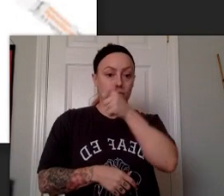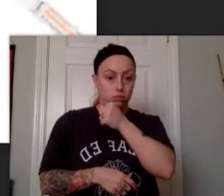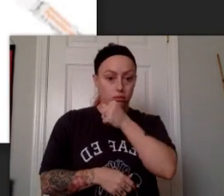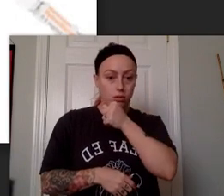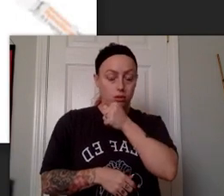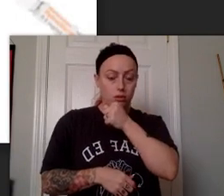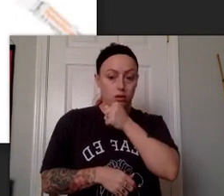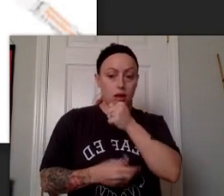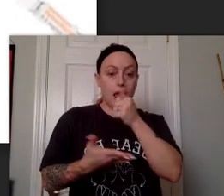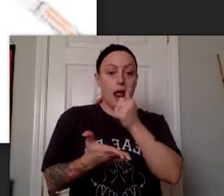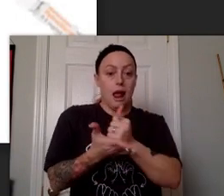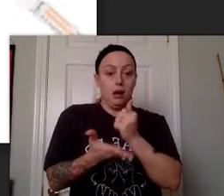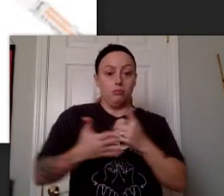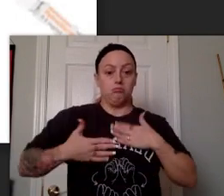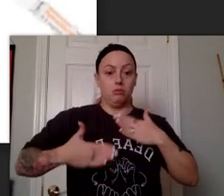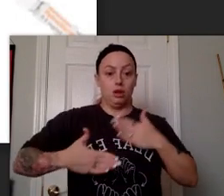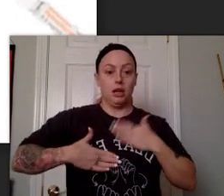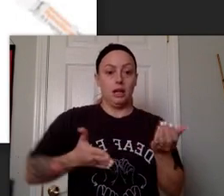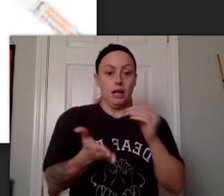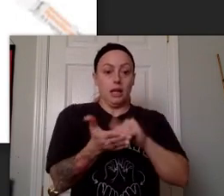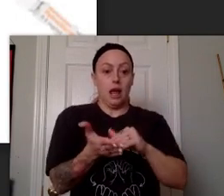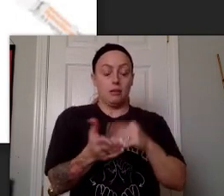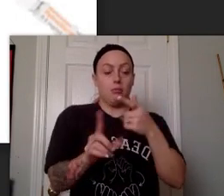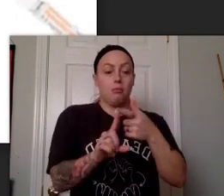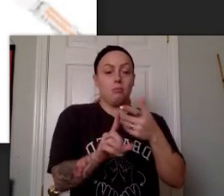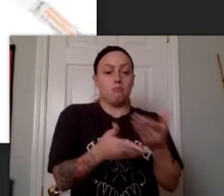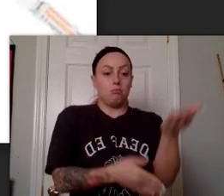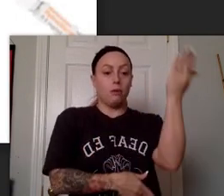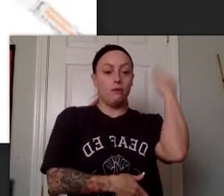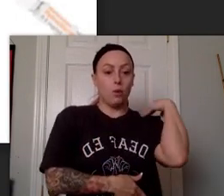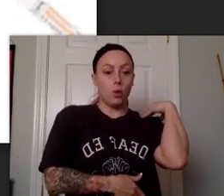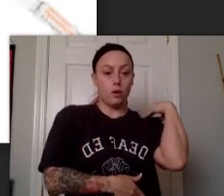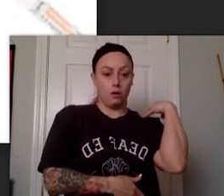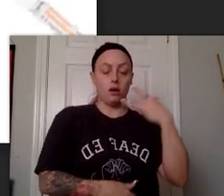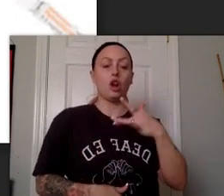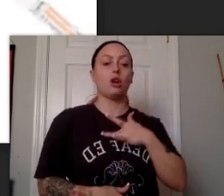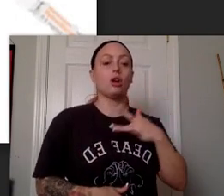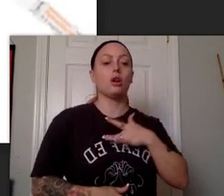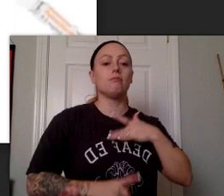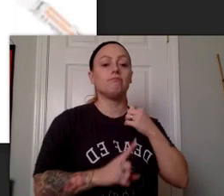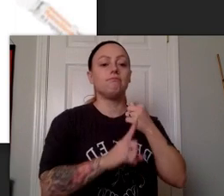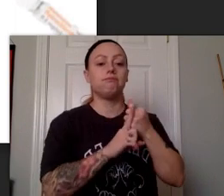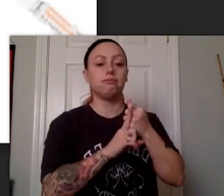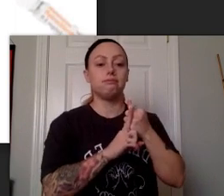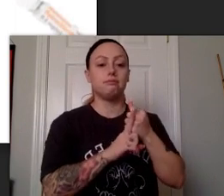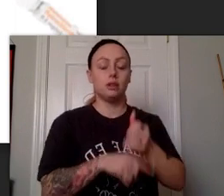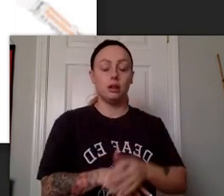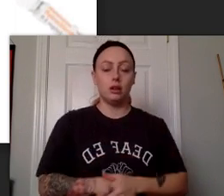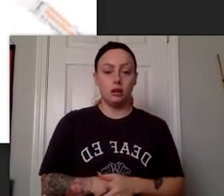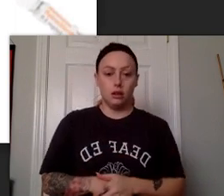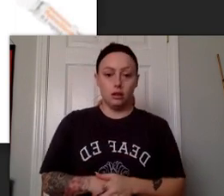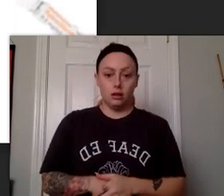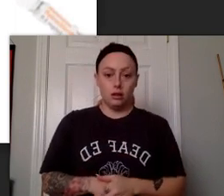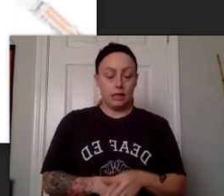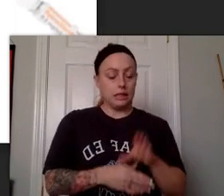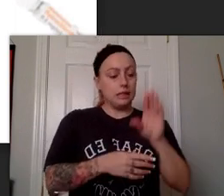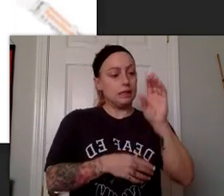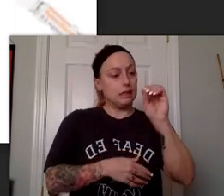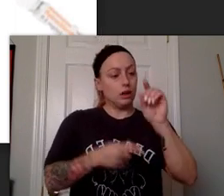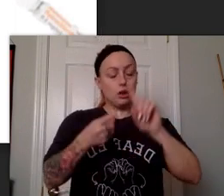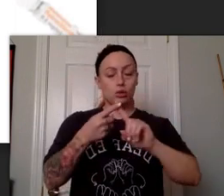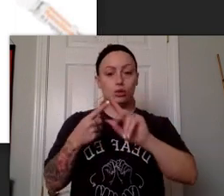breathing before that cardiac arrest is going to start to set in. With fentanyl, instead of 5 to 30 minutes, it's 0 to 3